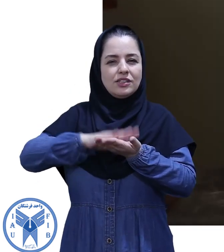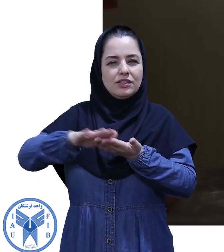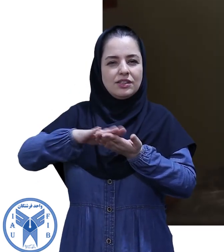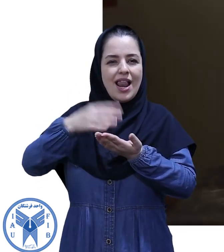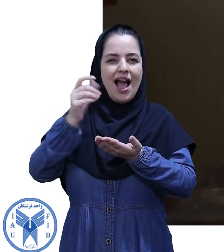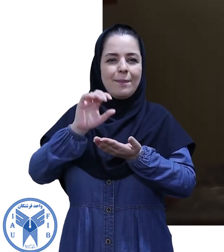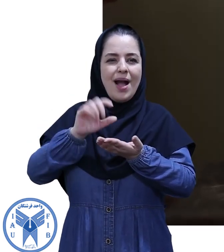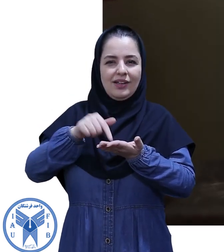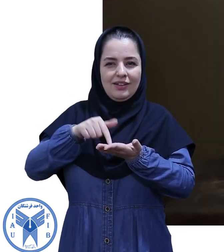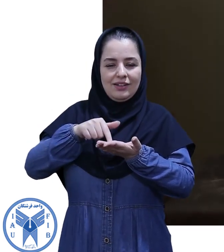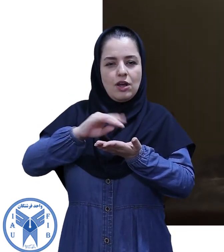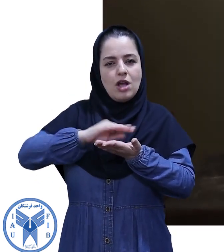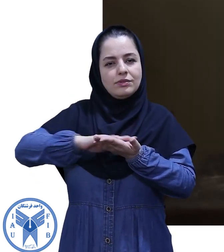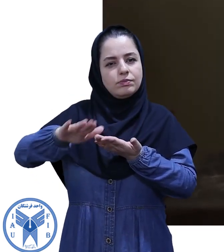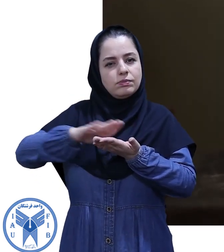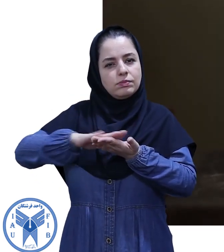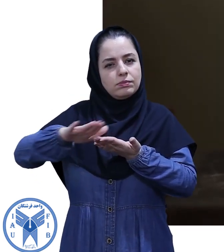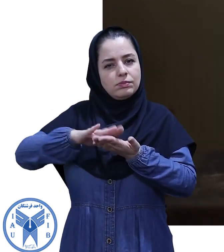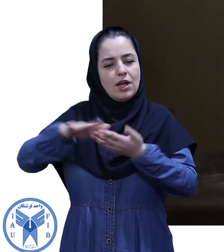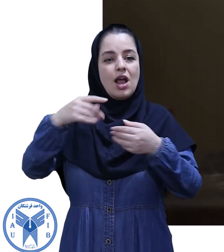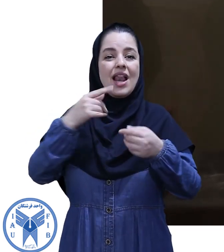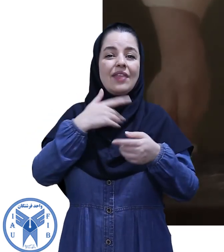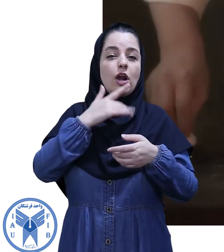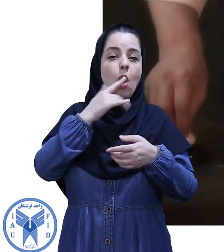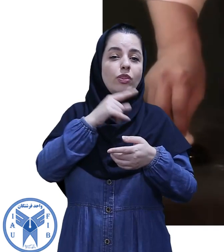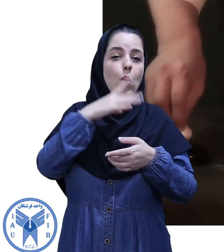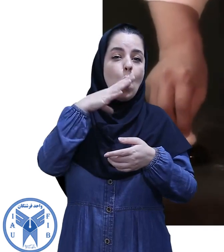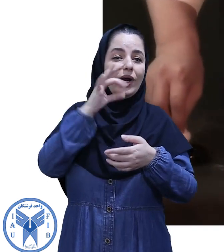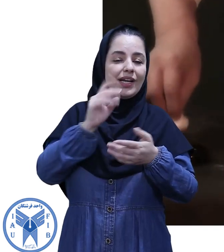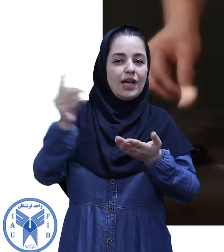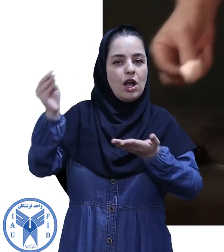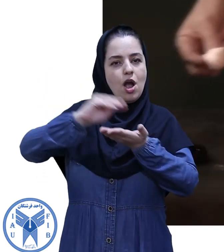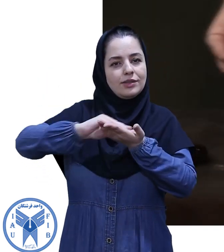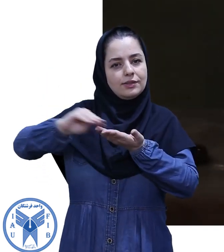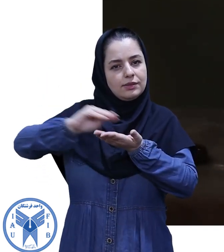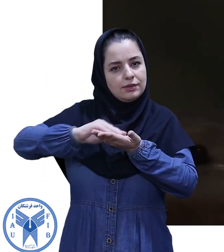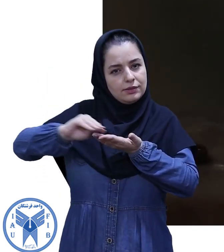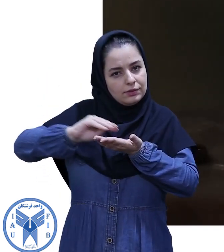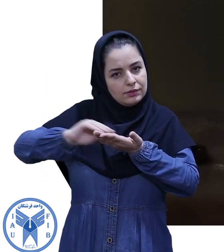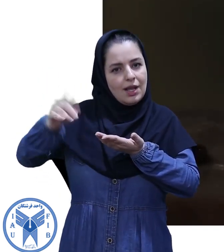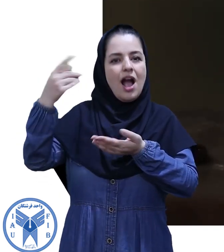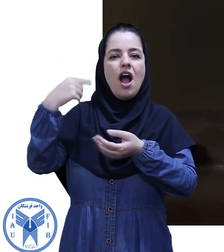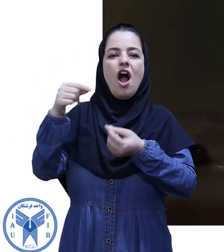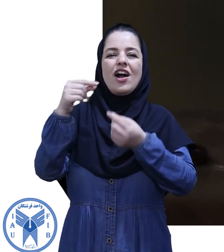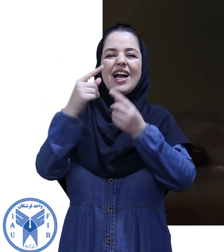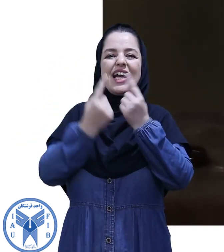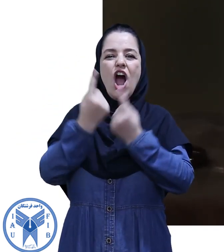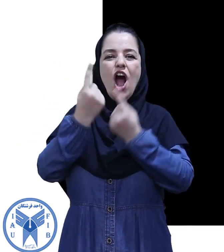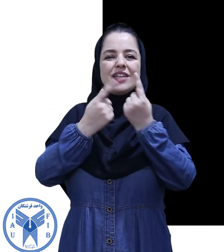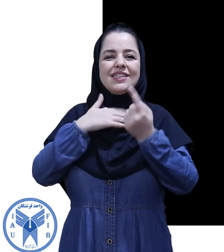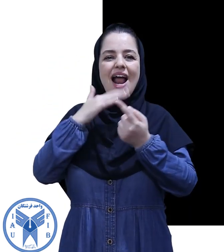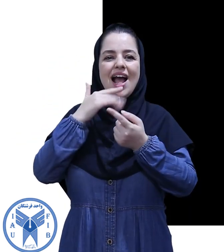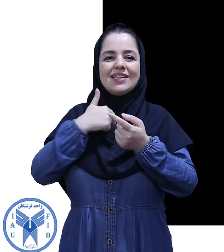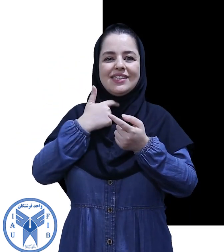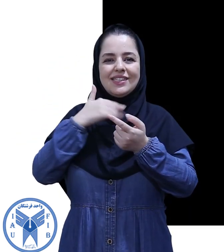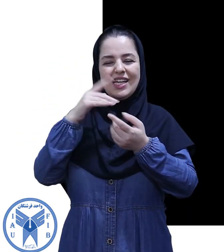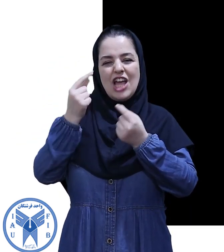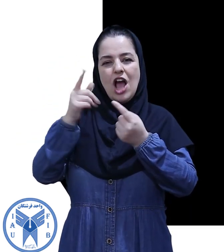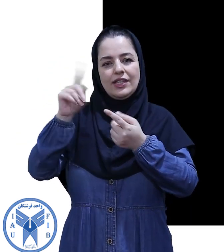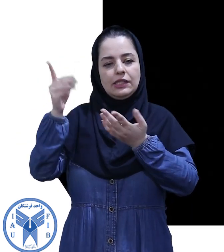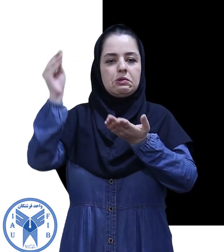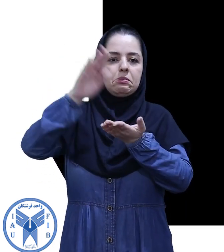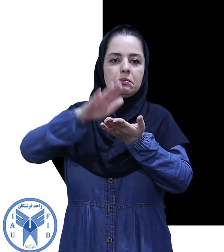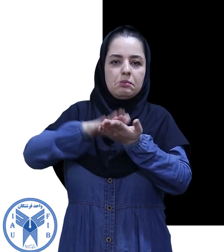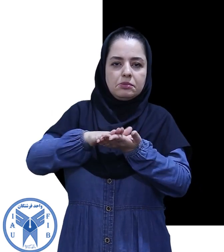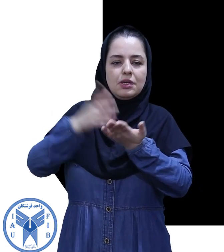are essentially just coating paper with salt, coating paper with silver nitrate, and place a fern or objects